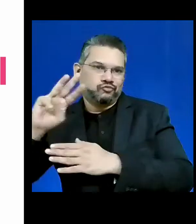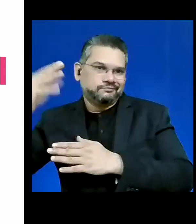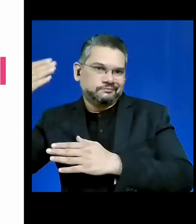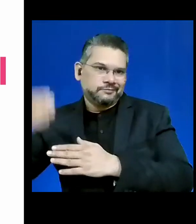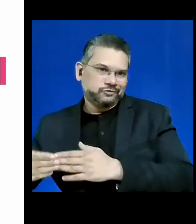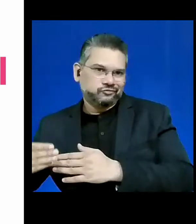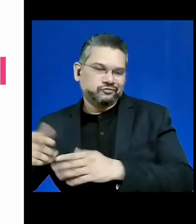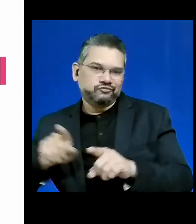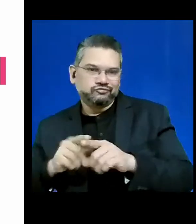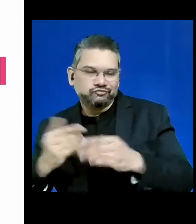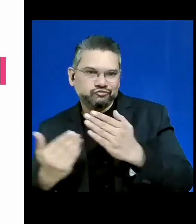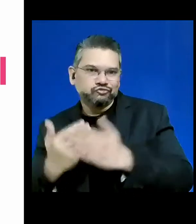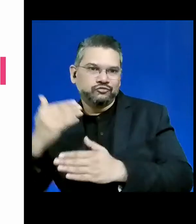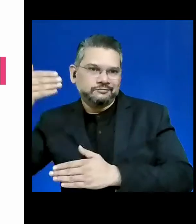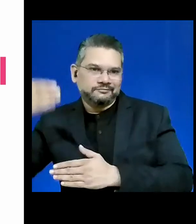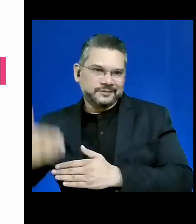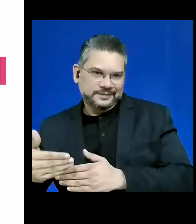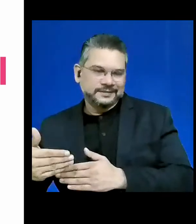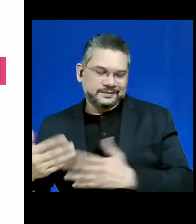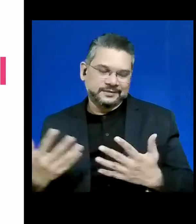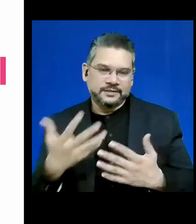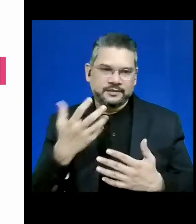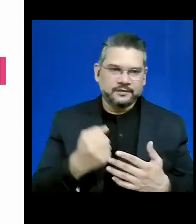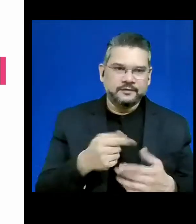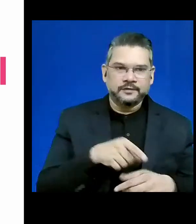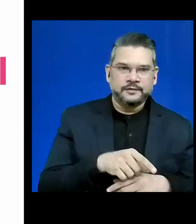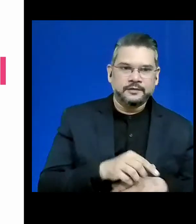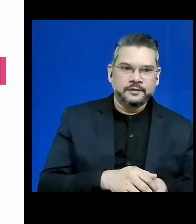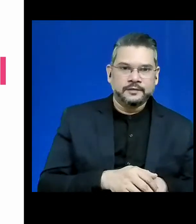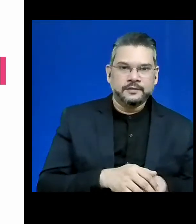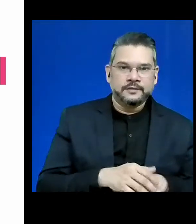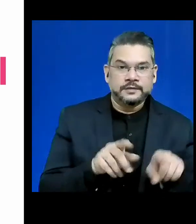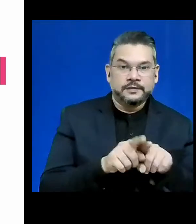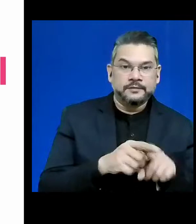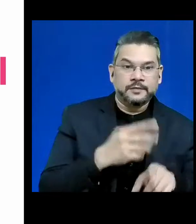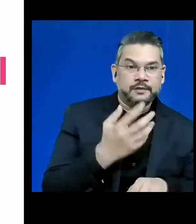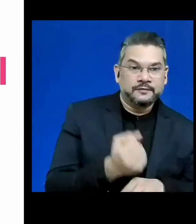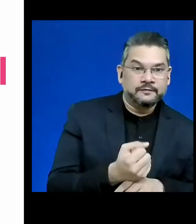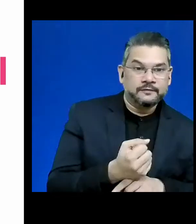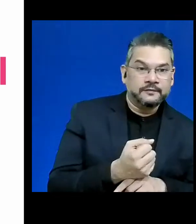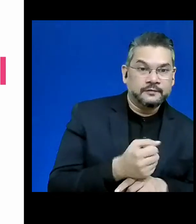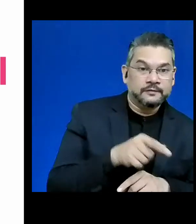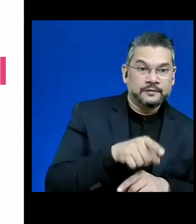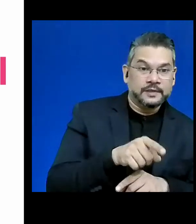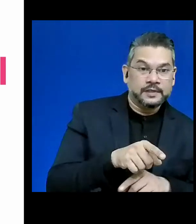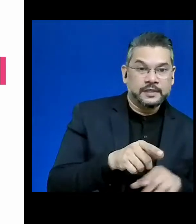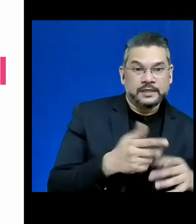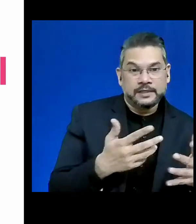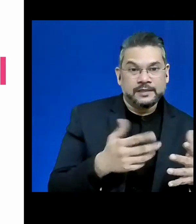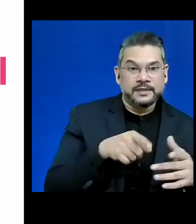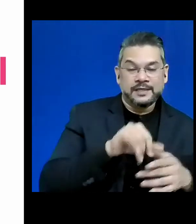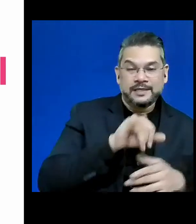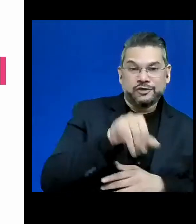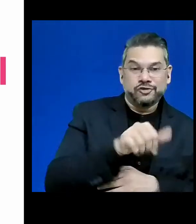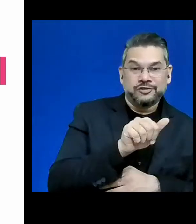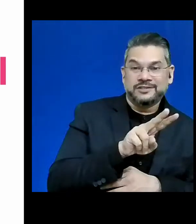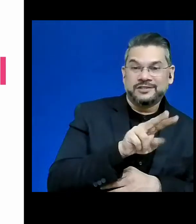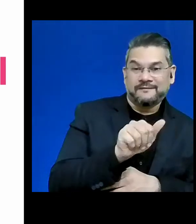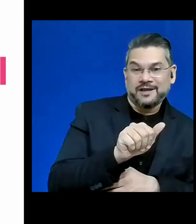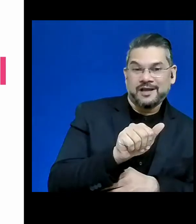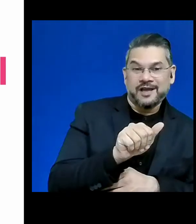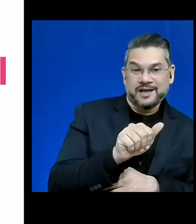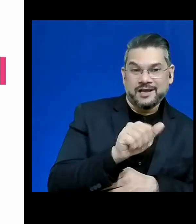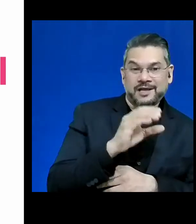It is inappropriate to use a link that executes JavaScript. That's a very common mistake I see with developers. They